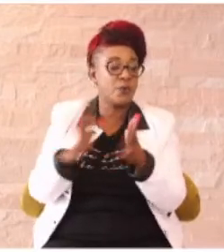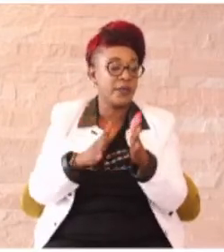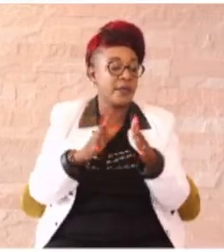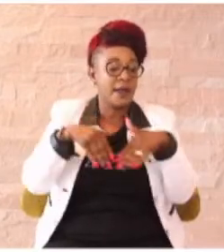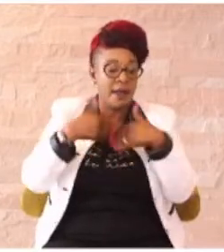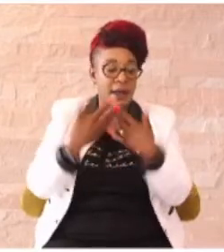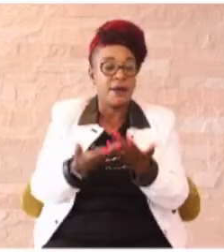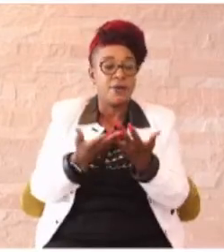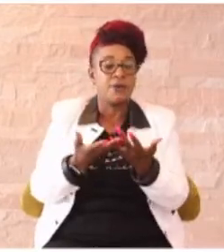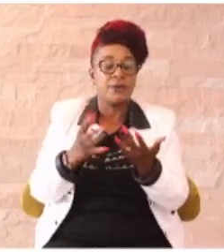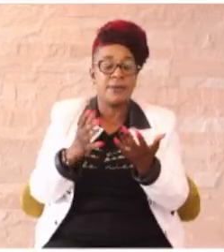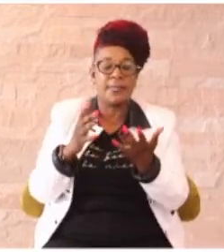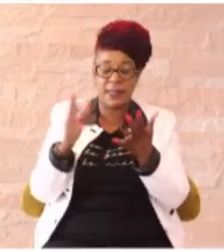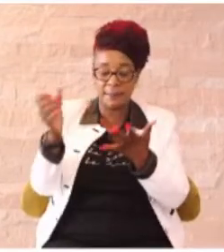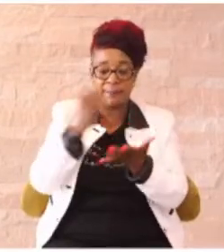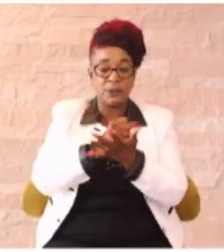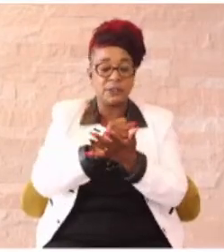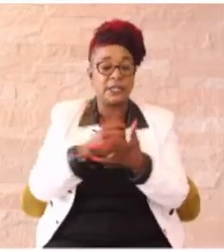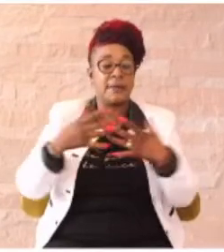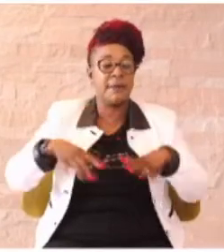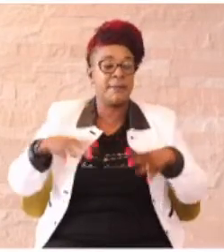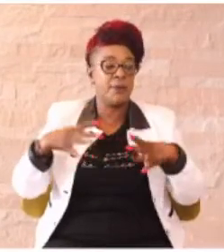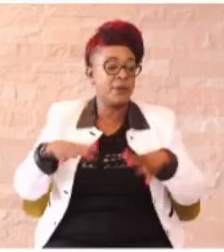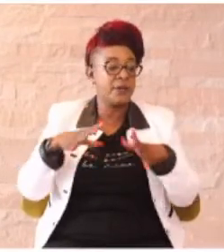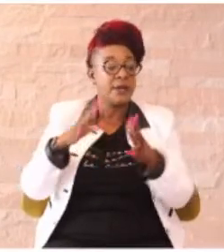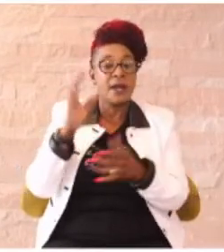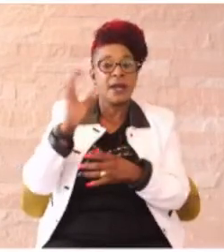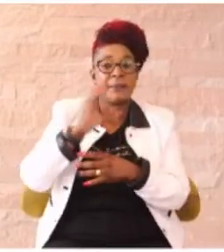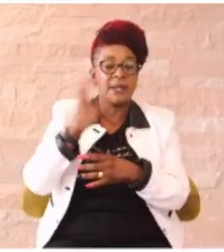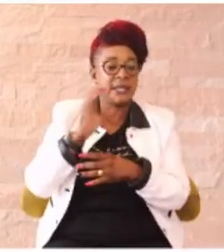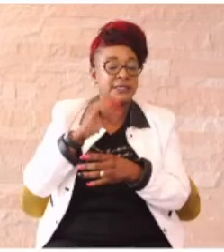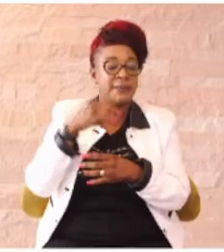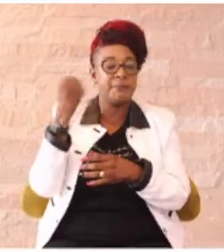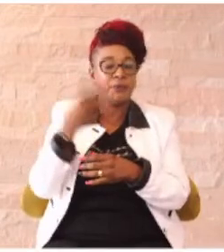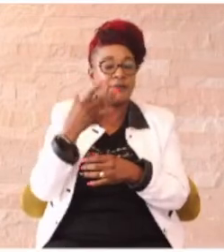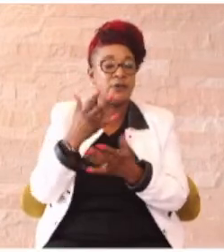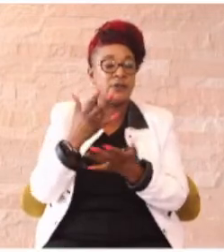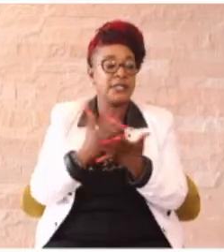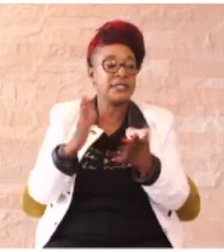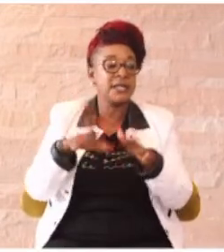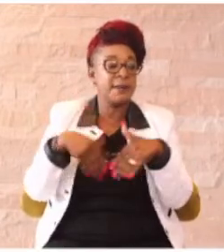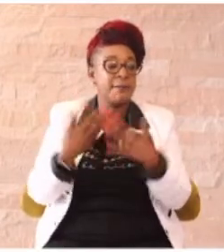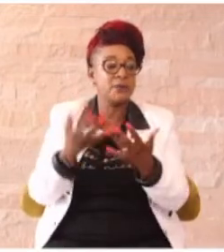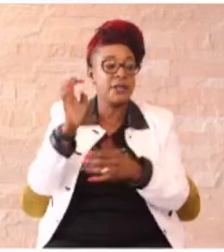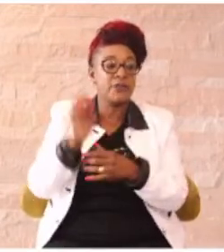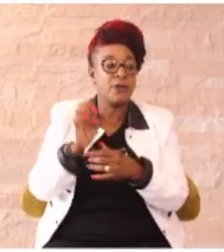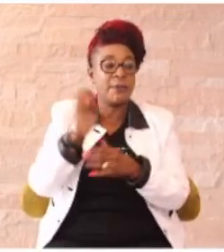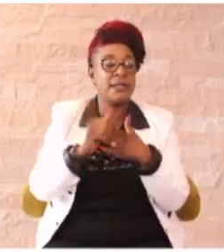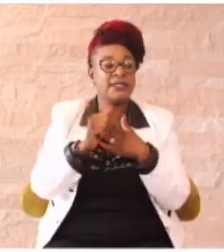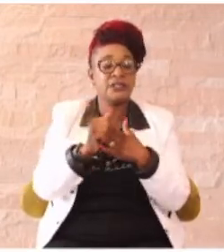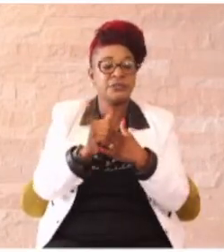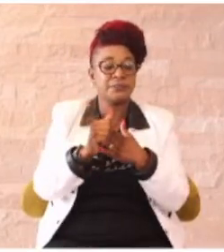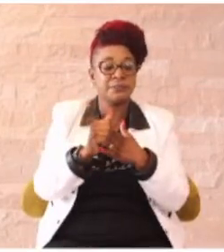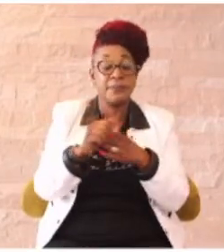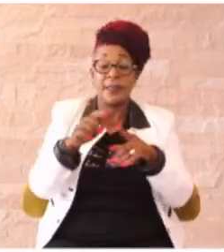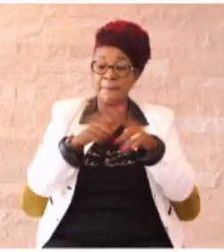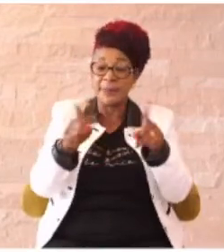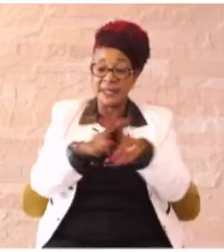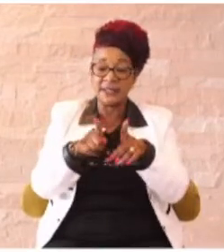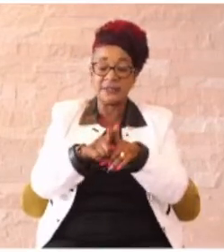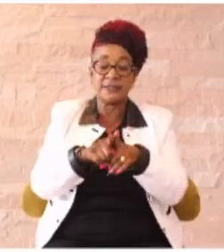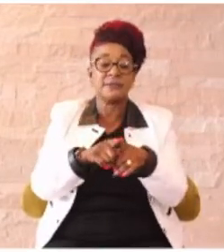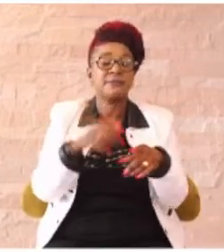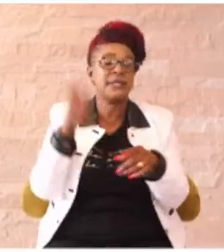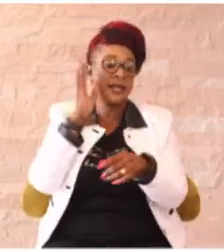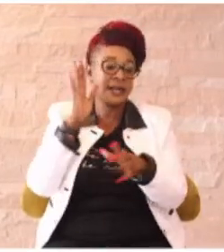appointing people in cabinet. Very beautiful things about Ethiopian leadership. But then also hearing about